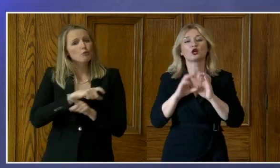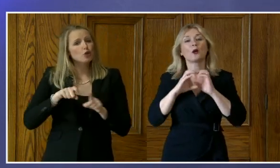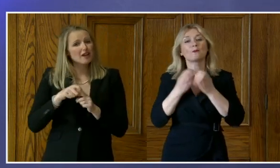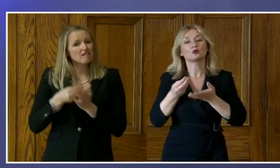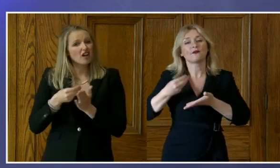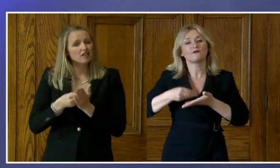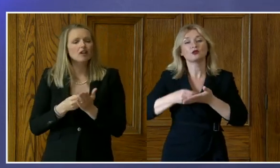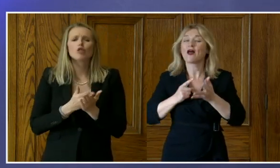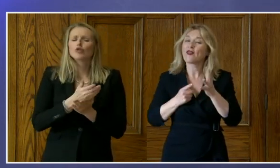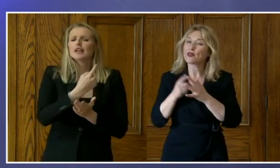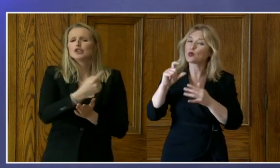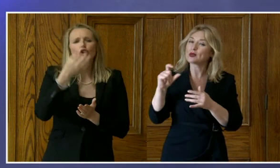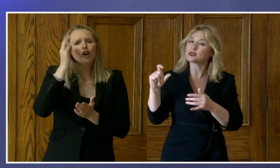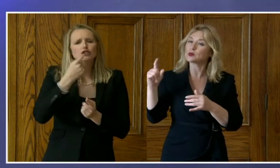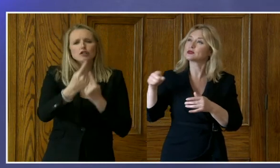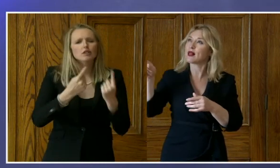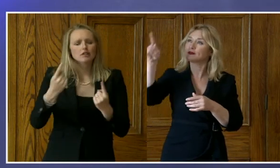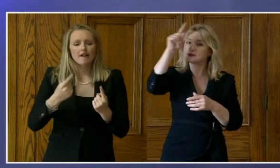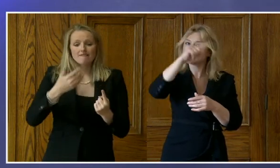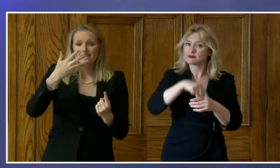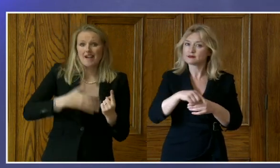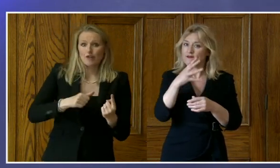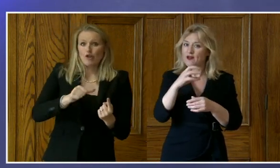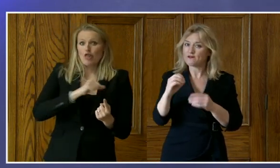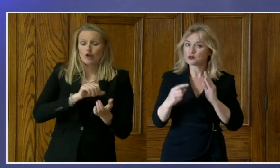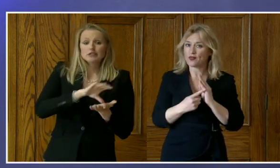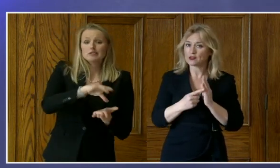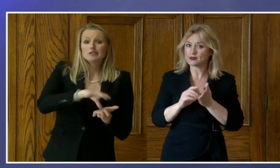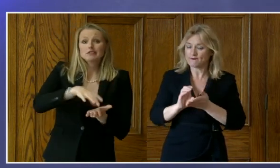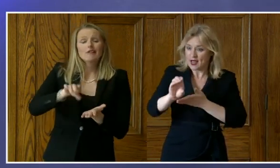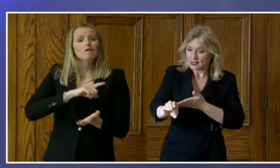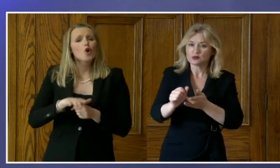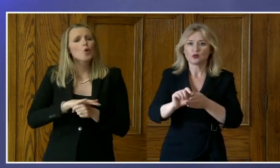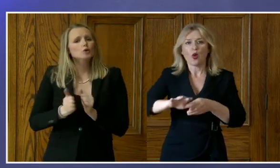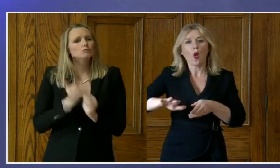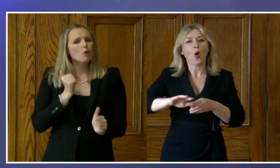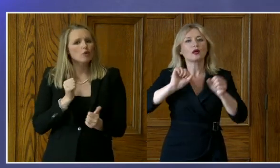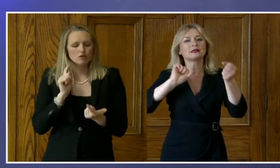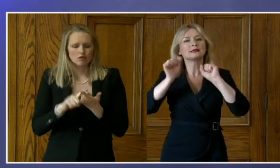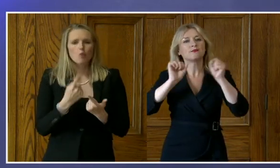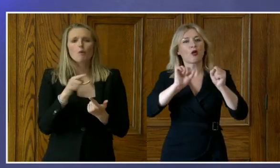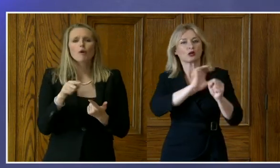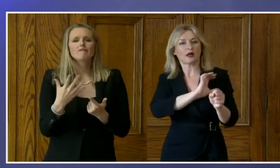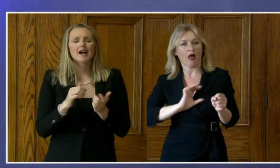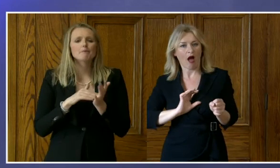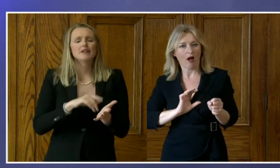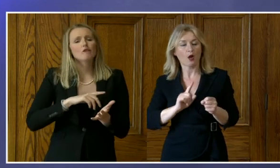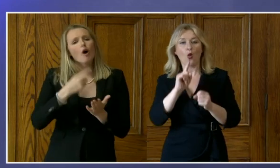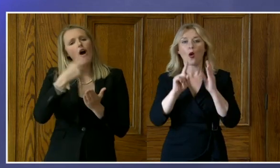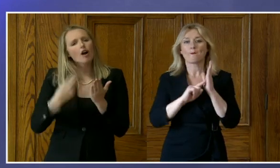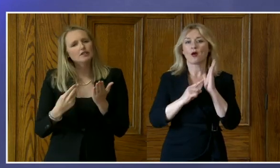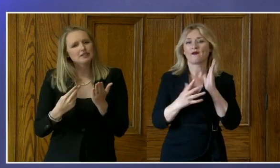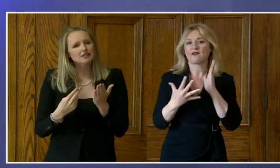through the council, over 500,000 invested in local sports organisations, 1.5 million in the arts, and indeed, as you